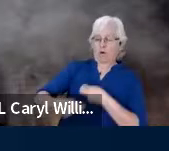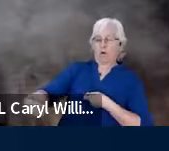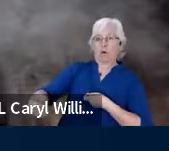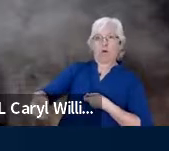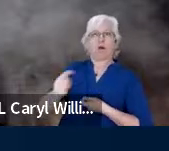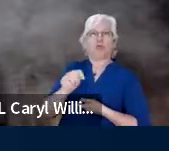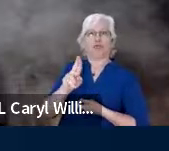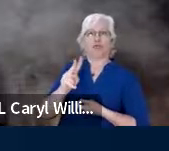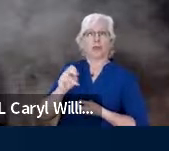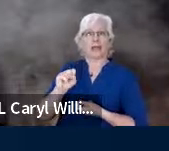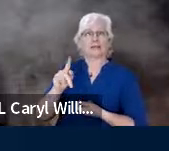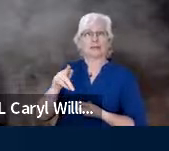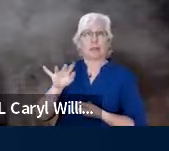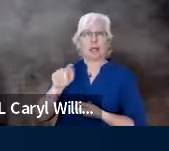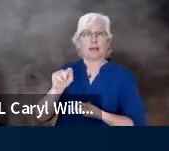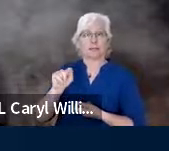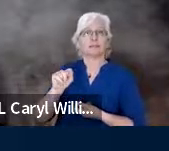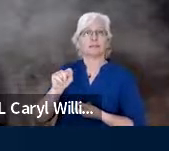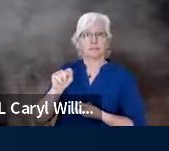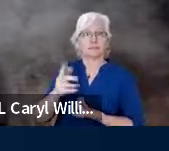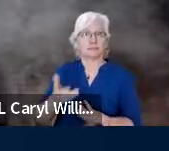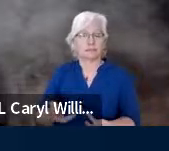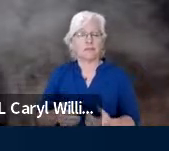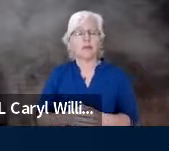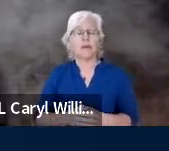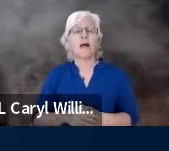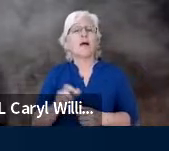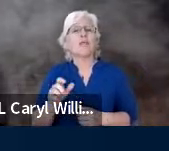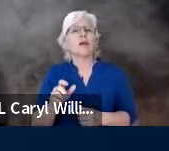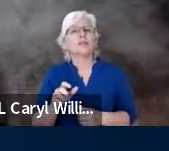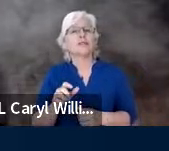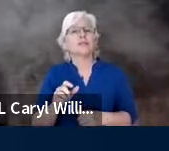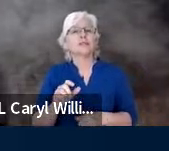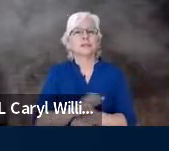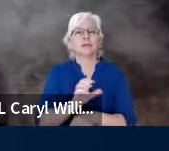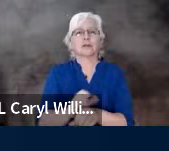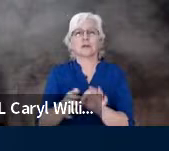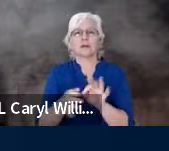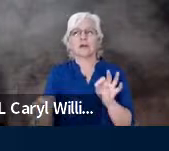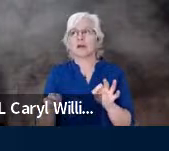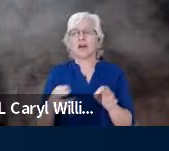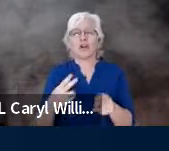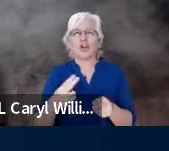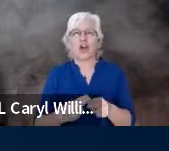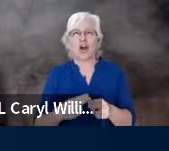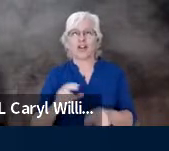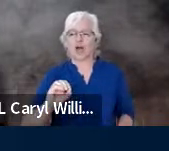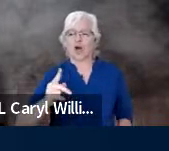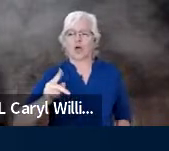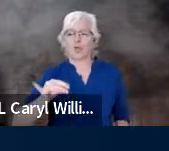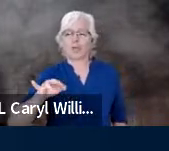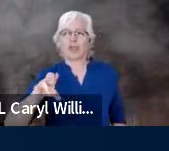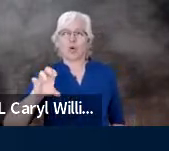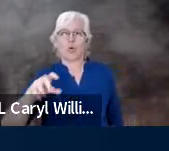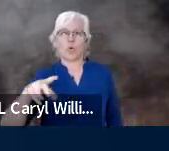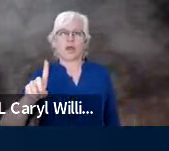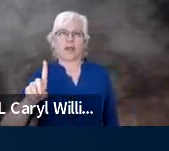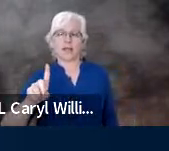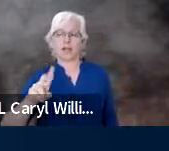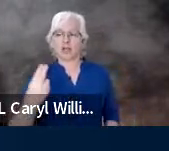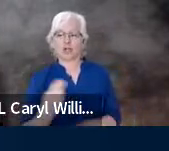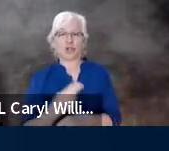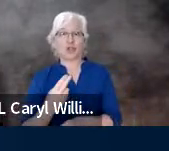There are algorithms that are generally referred to as opioid use or opioid treatment algorithms